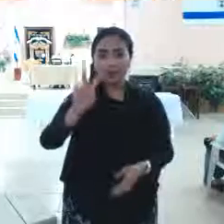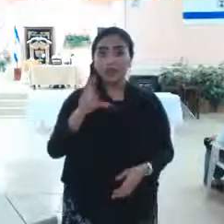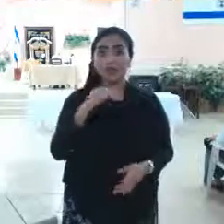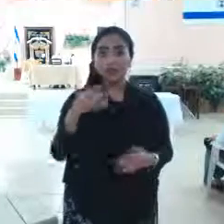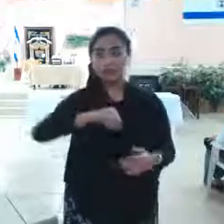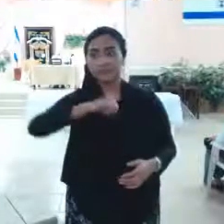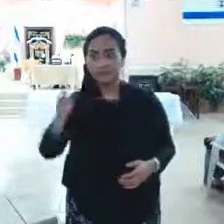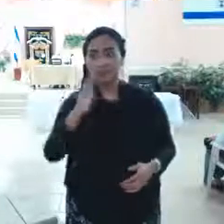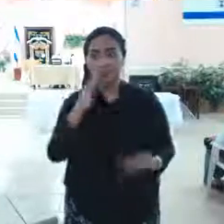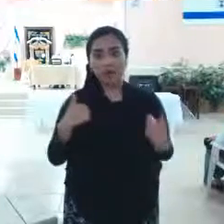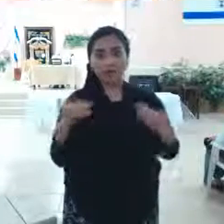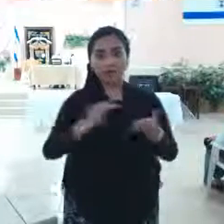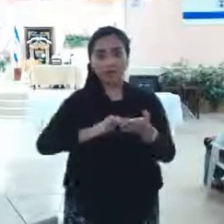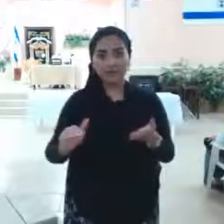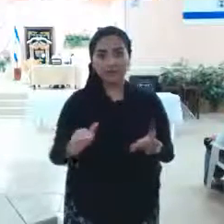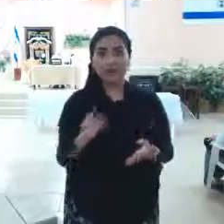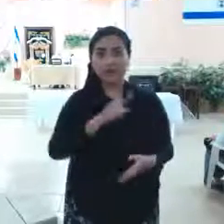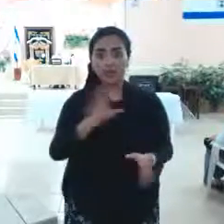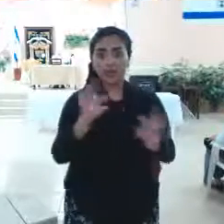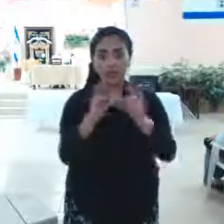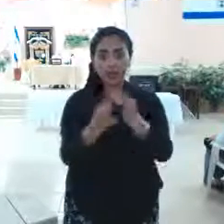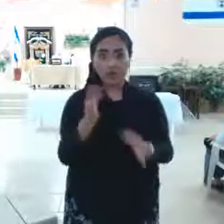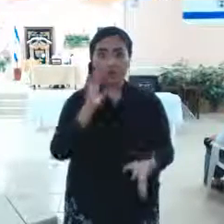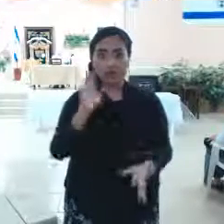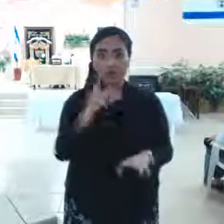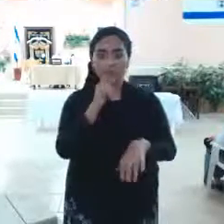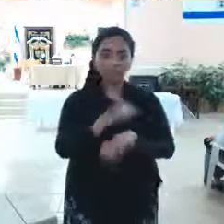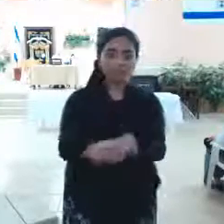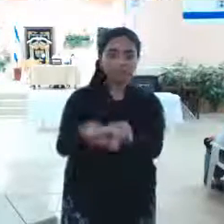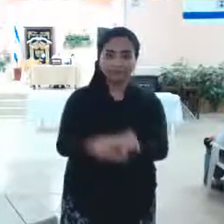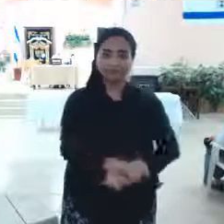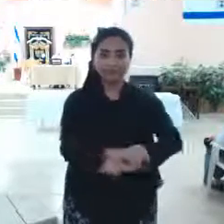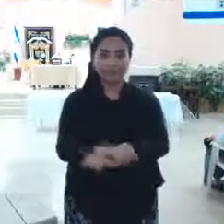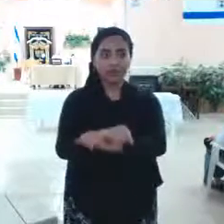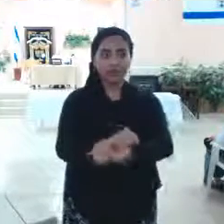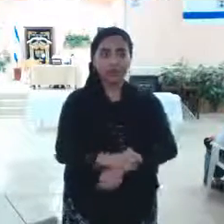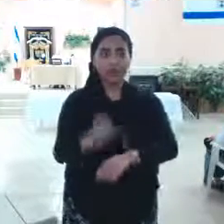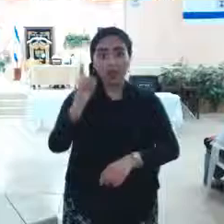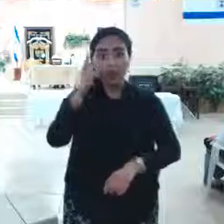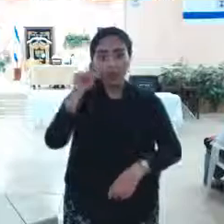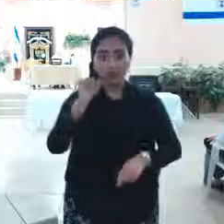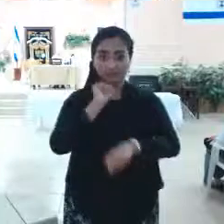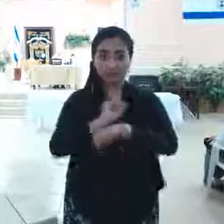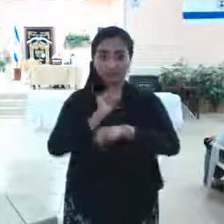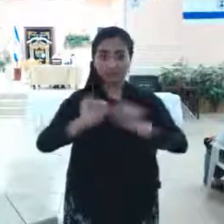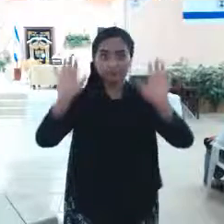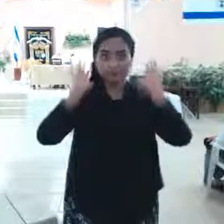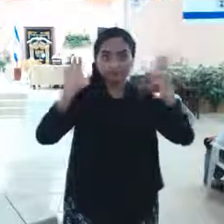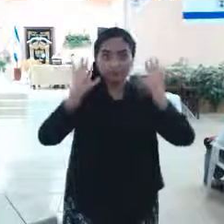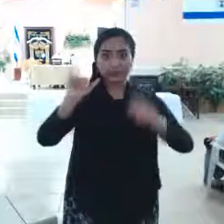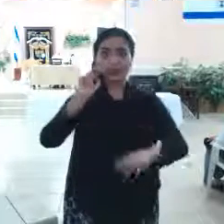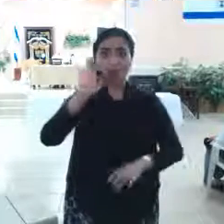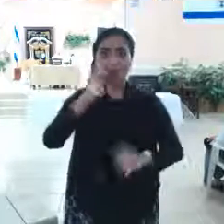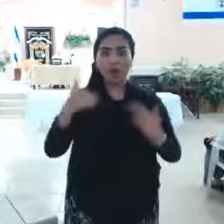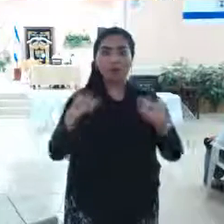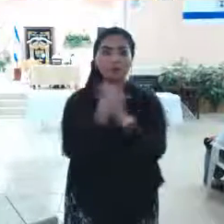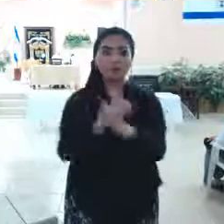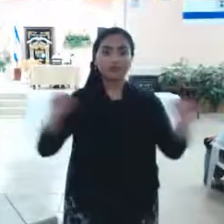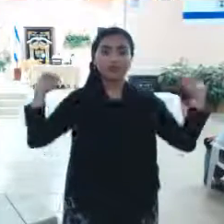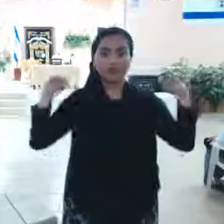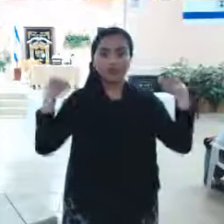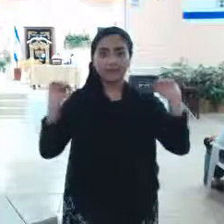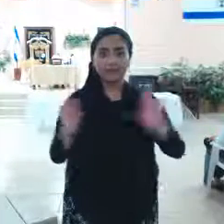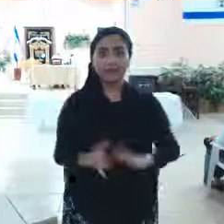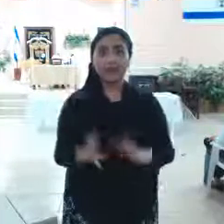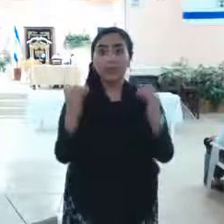2, besides that they would be forgiven, their family that were captive, by Yahweh's miracle, they would be